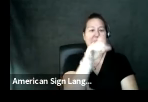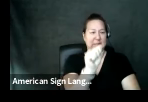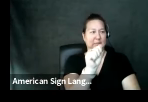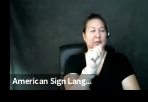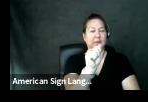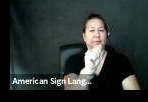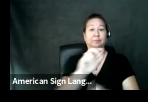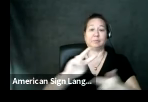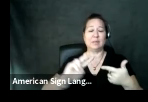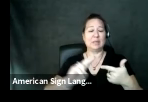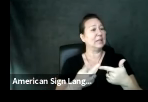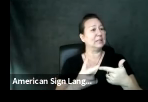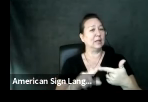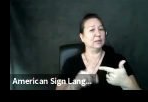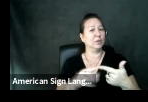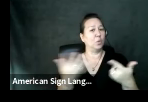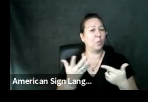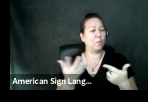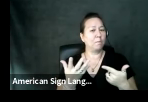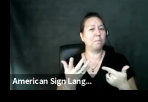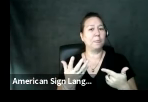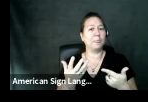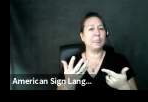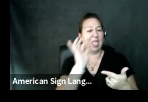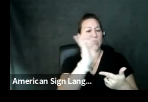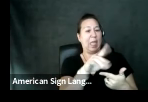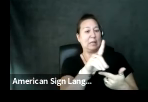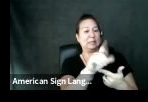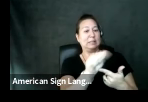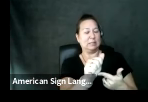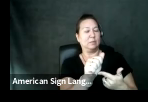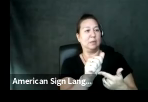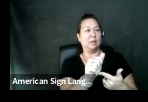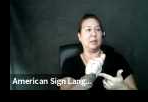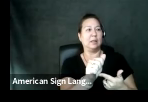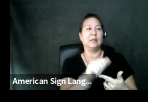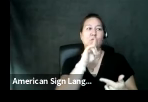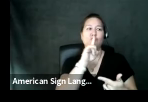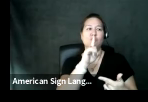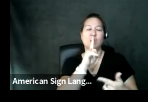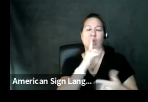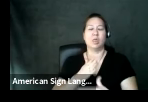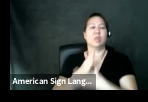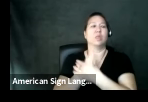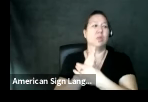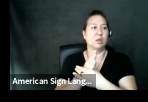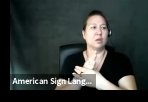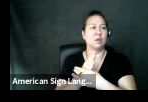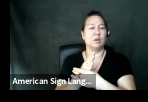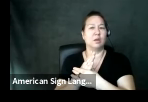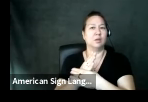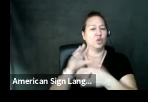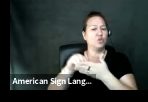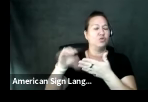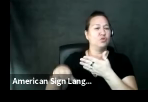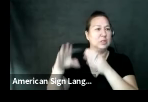piece of this is that this disability has to have an adverse effect on the student's education